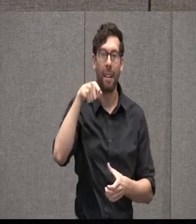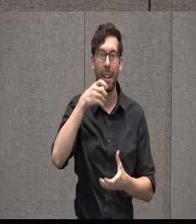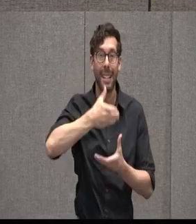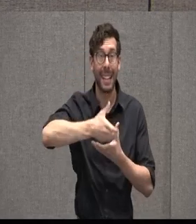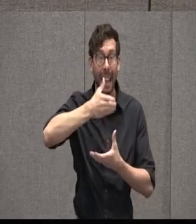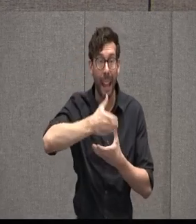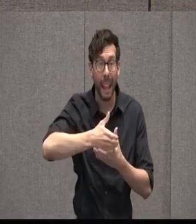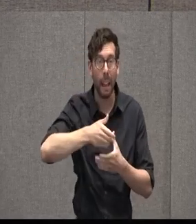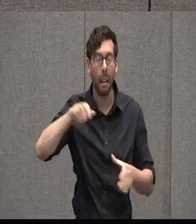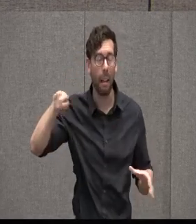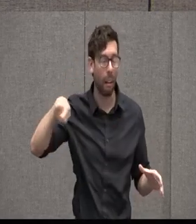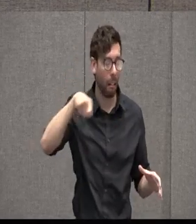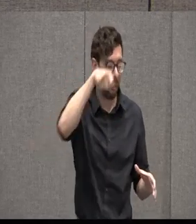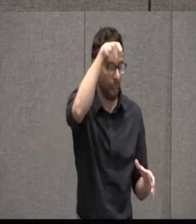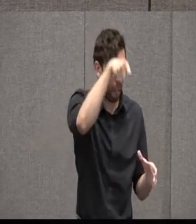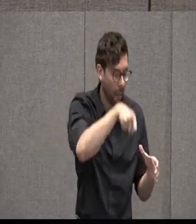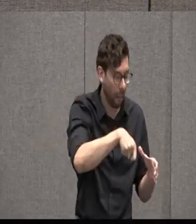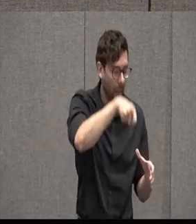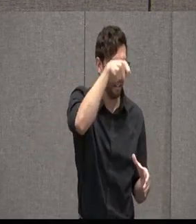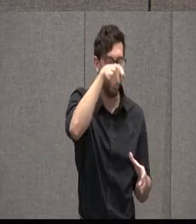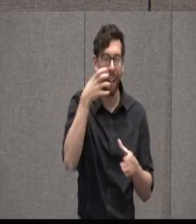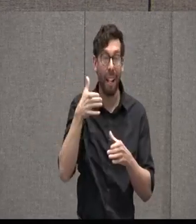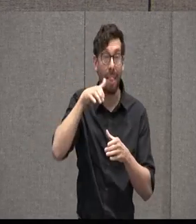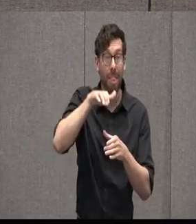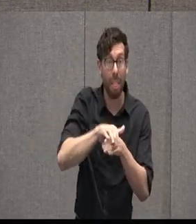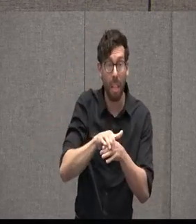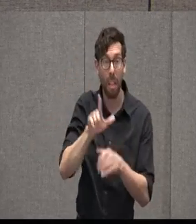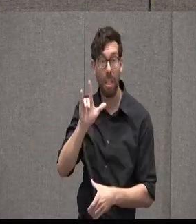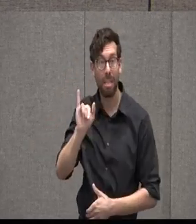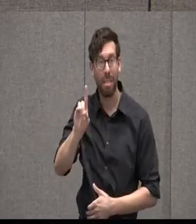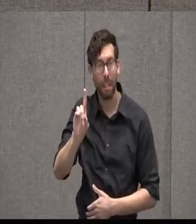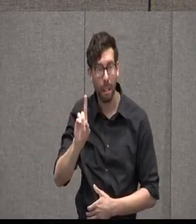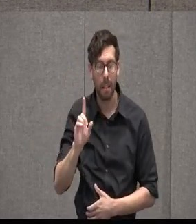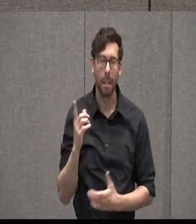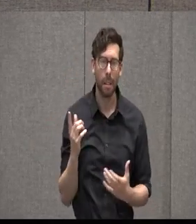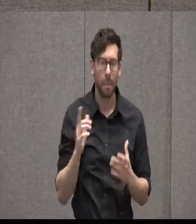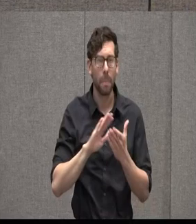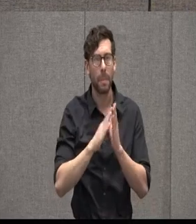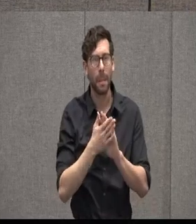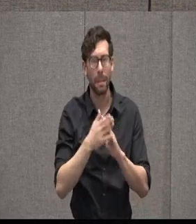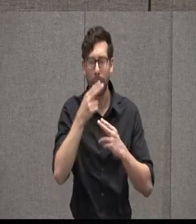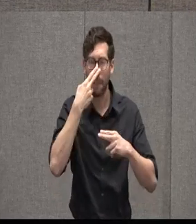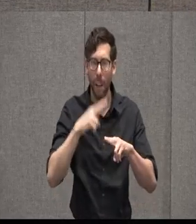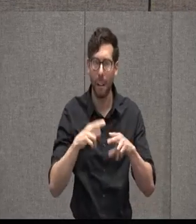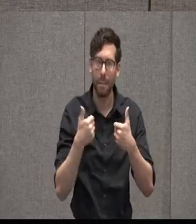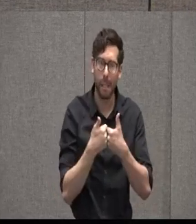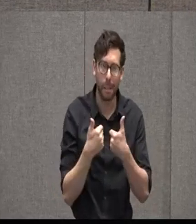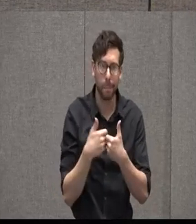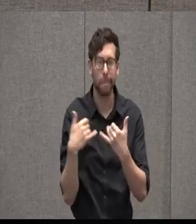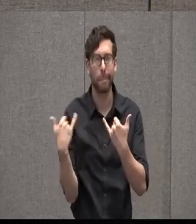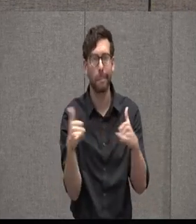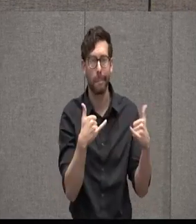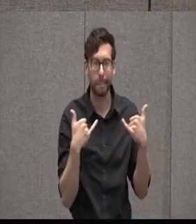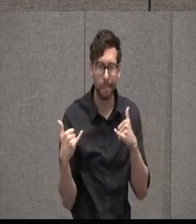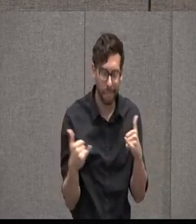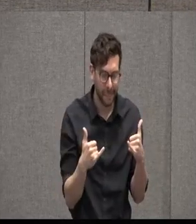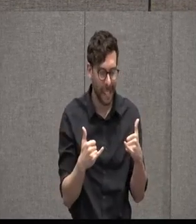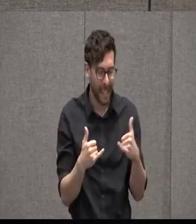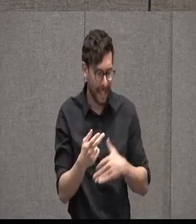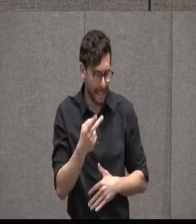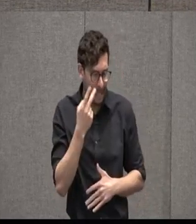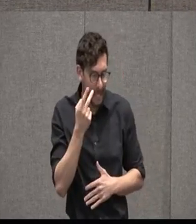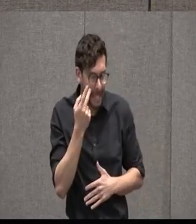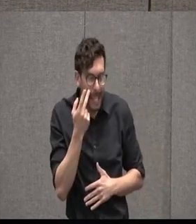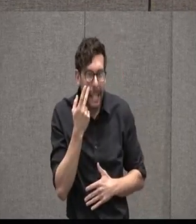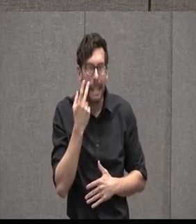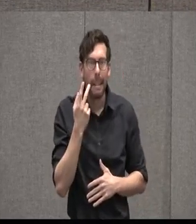I got a lid. So turn this into a fun game, playing with magnets, testing to see what will attract